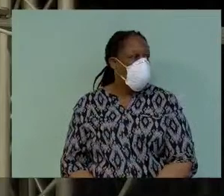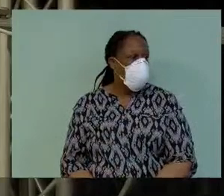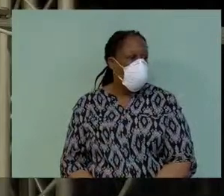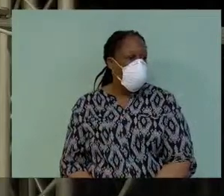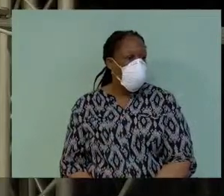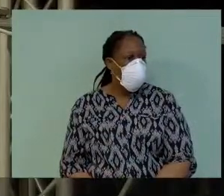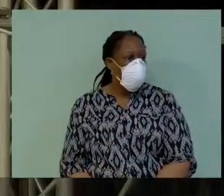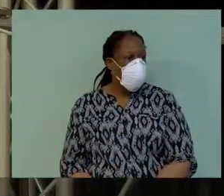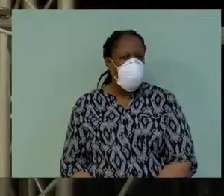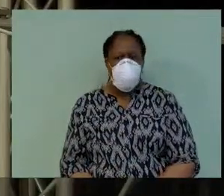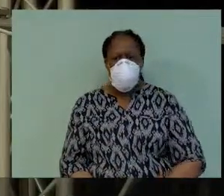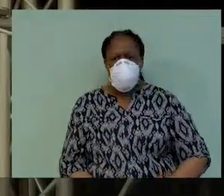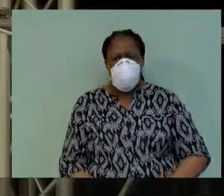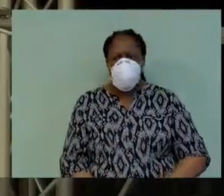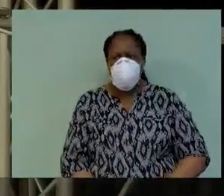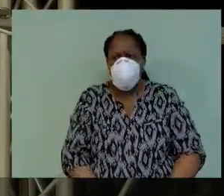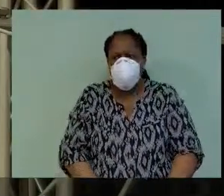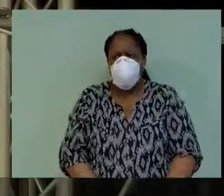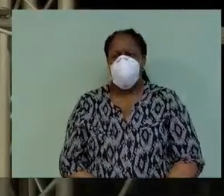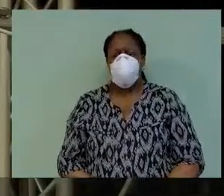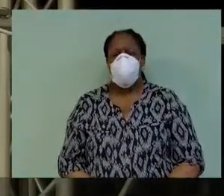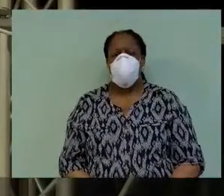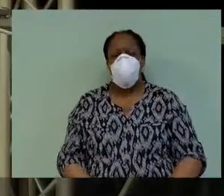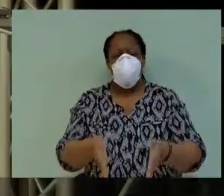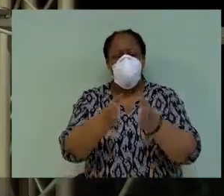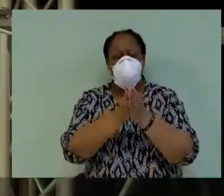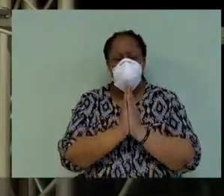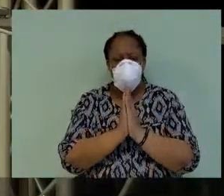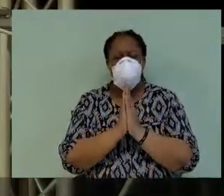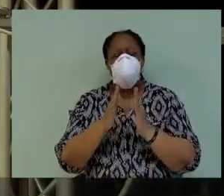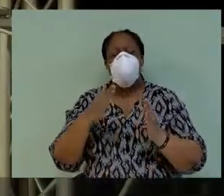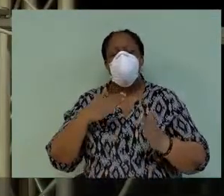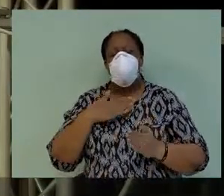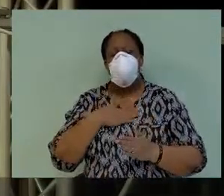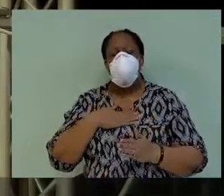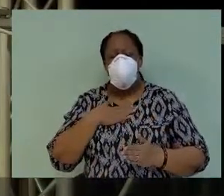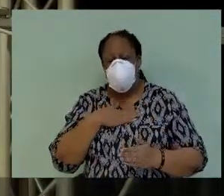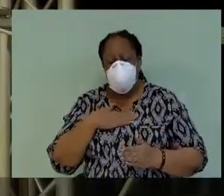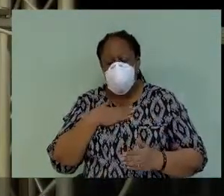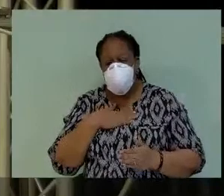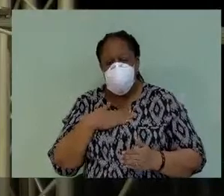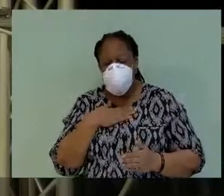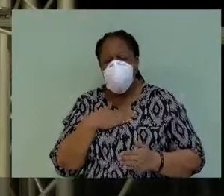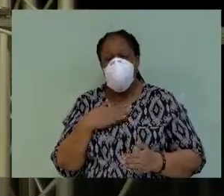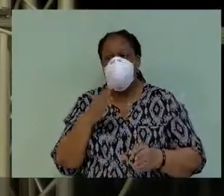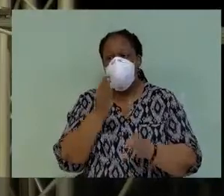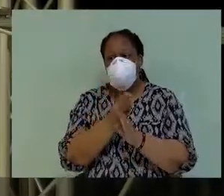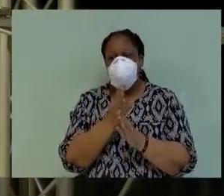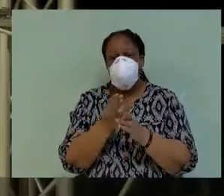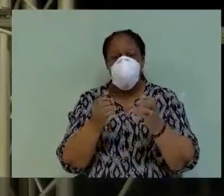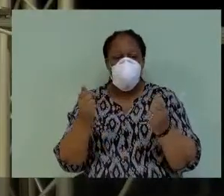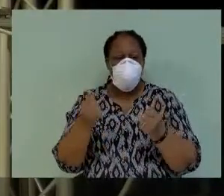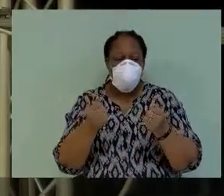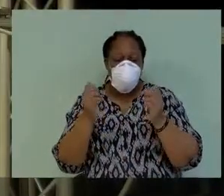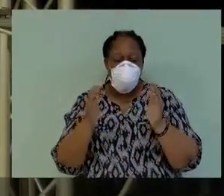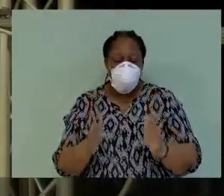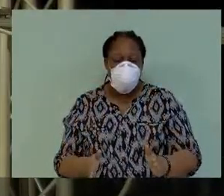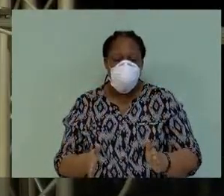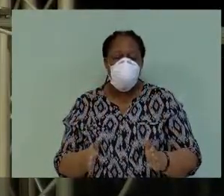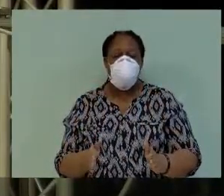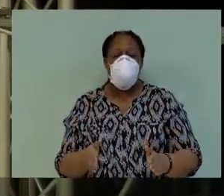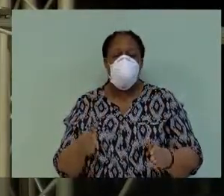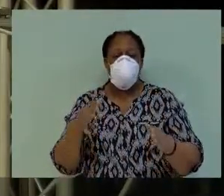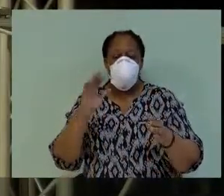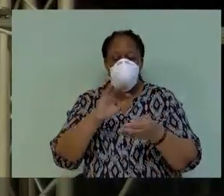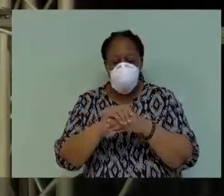We again appeal to bus operators to comply with the hygiene protocols and ensure that your